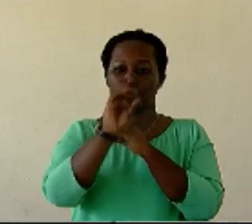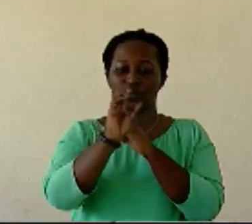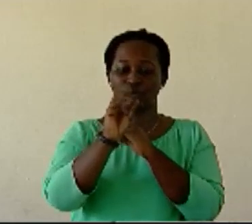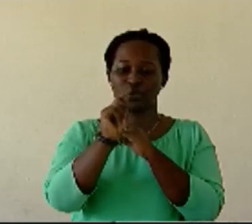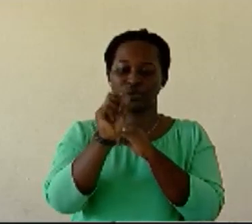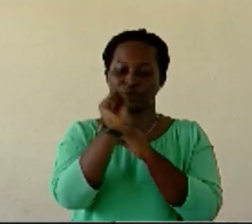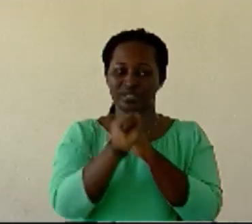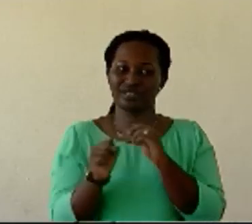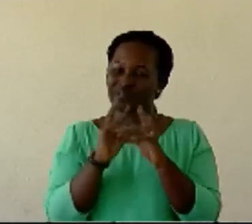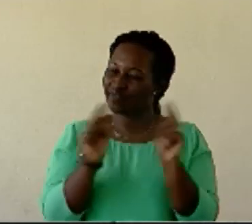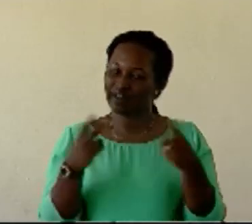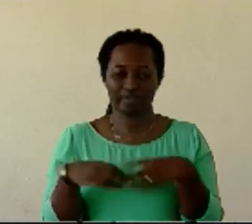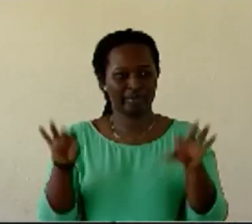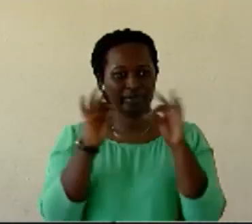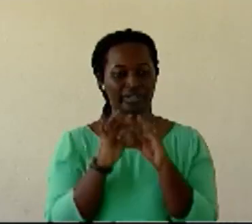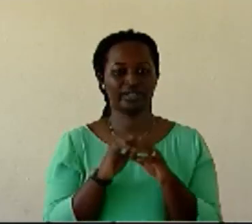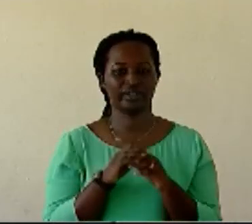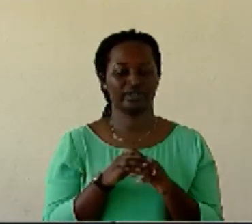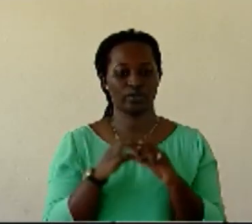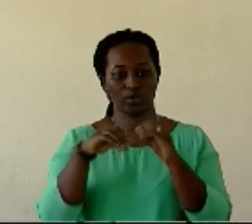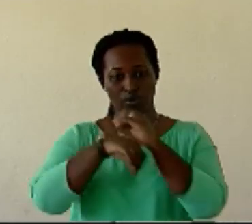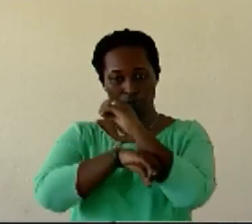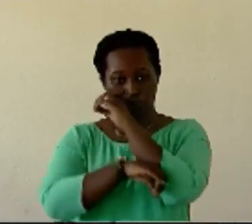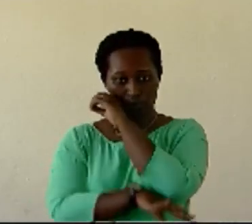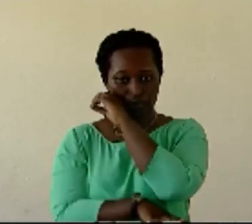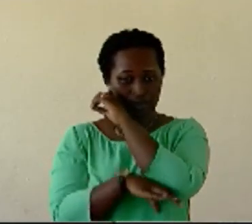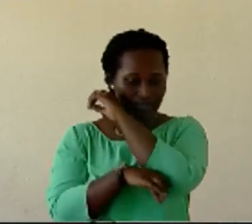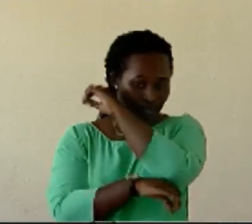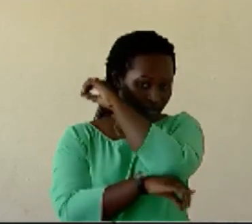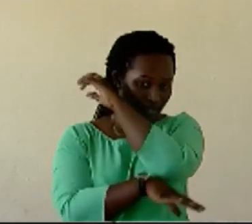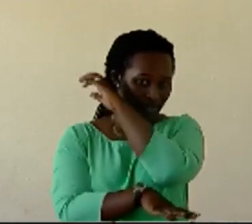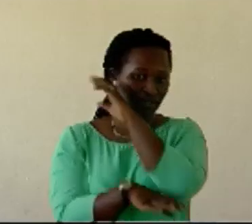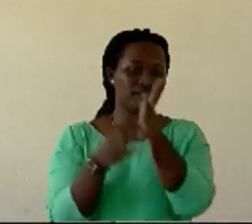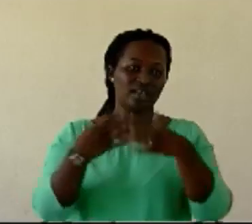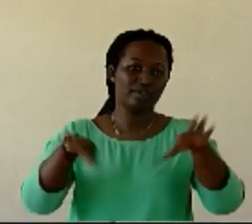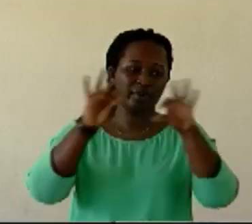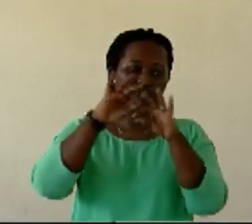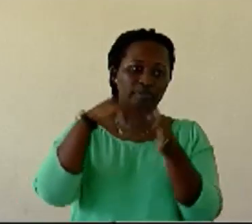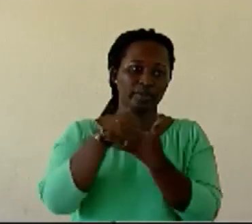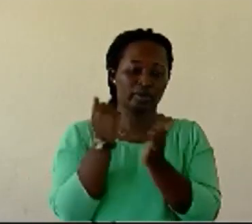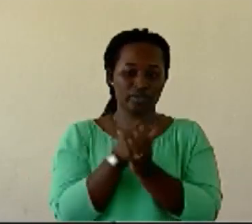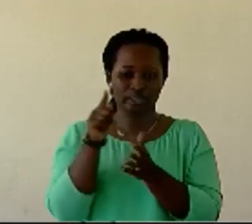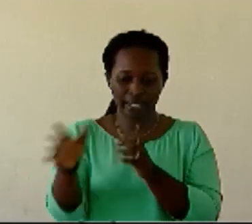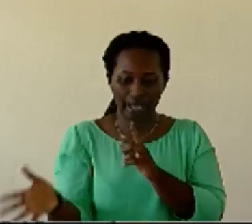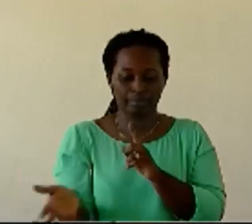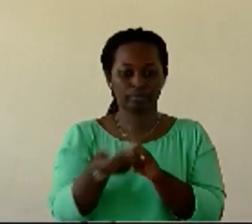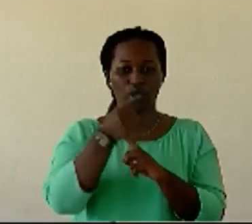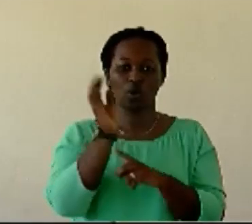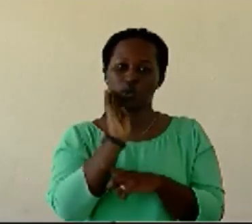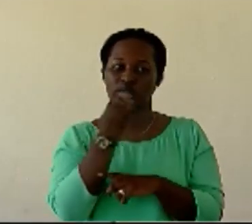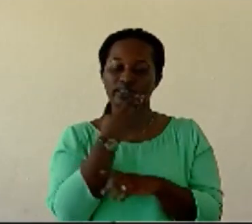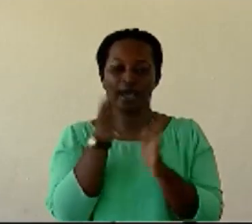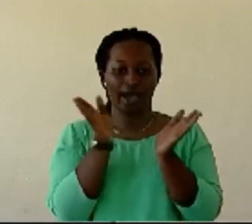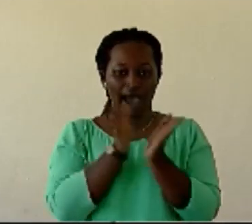important. We have roots. They are very important because they absorb water and